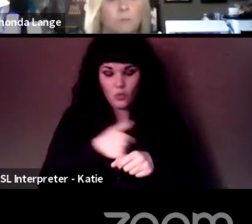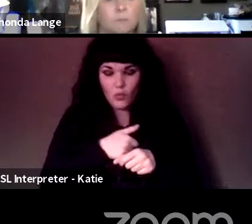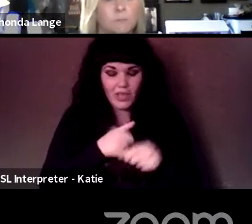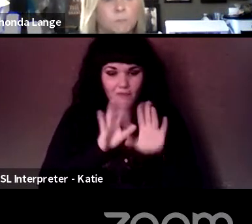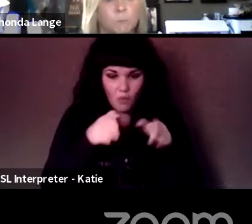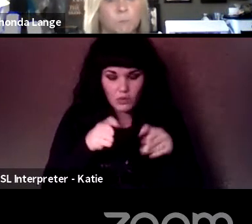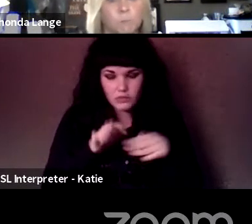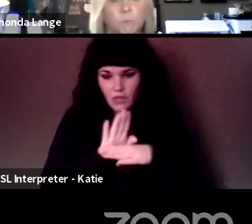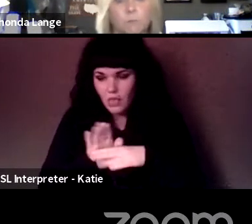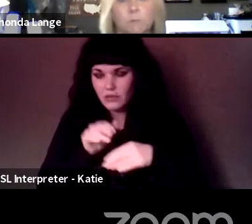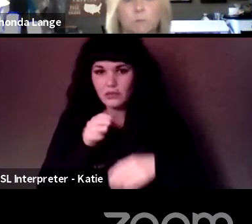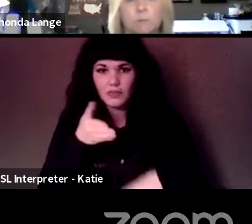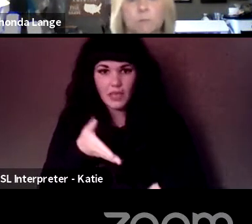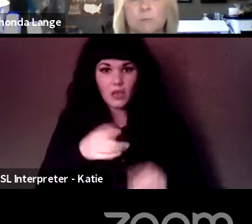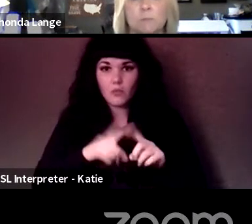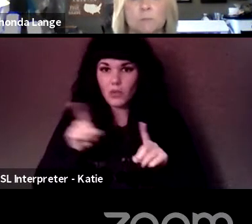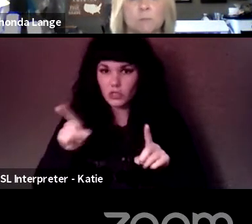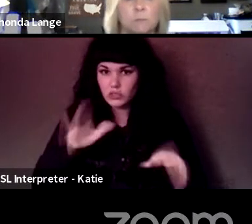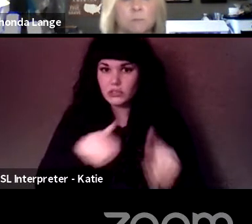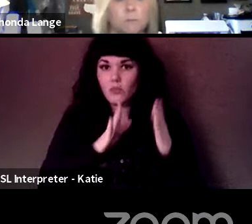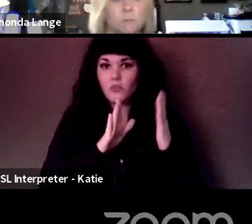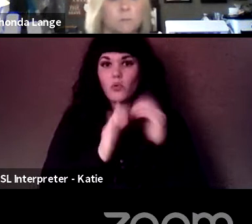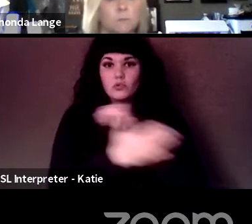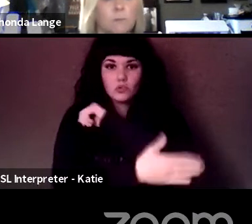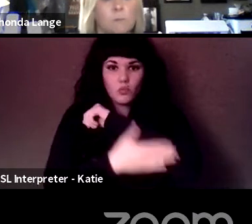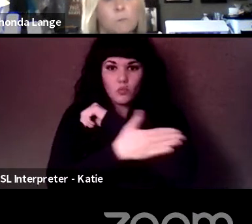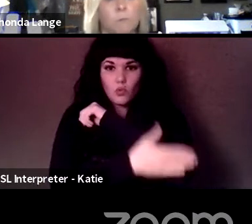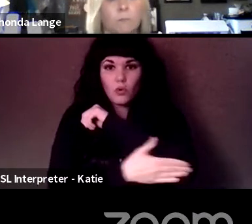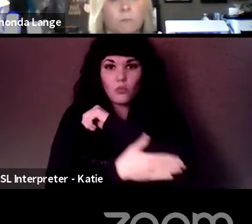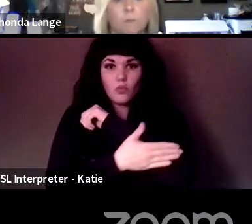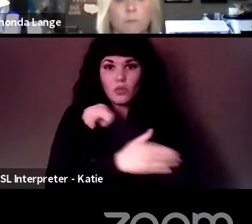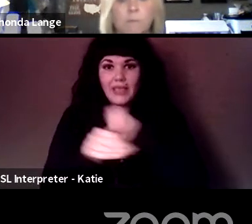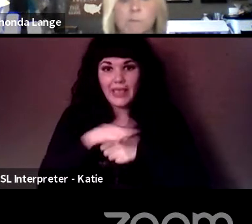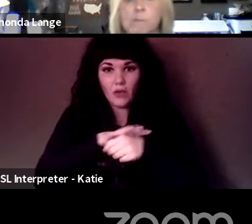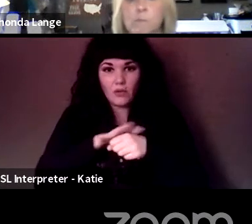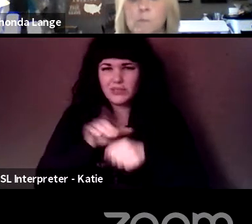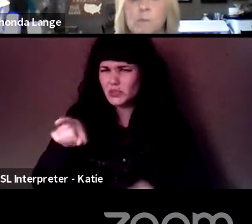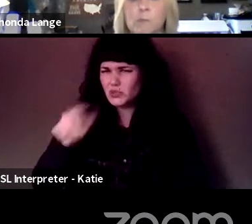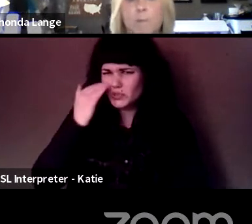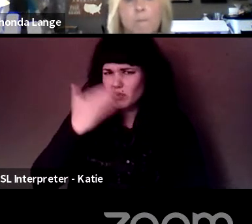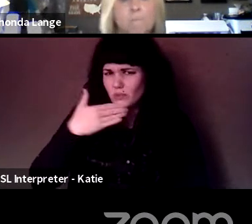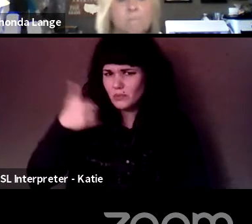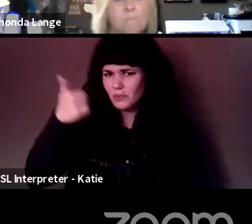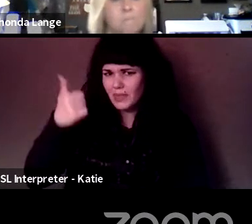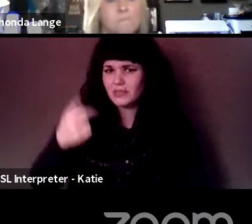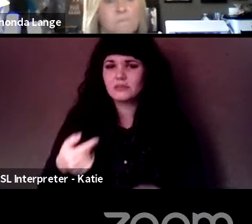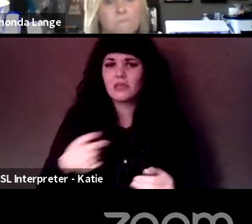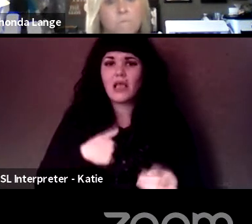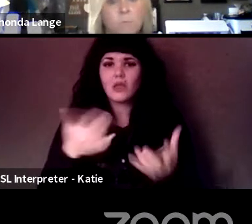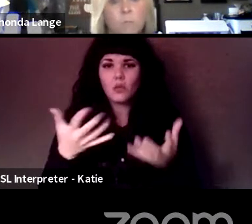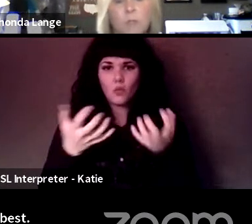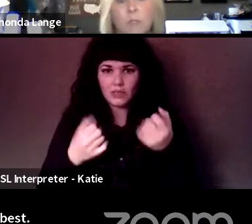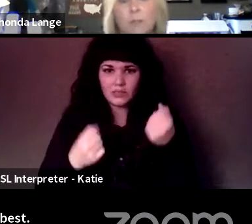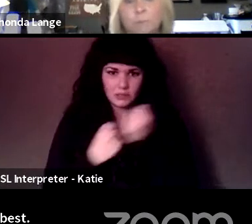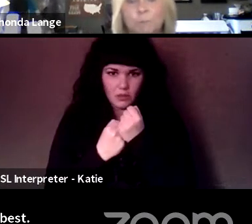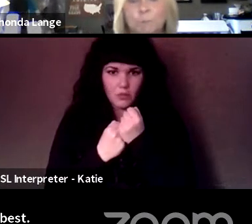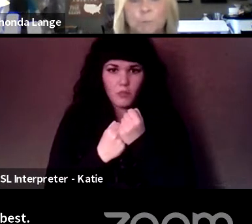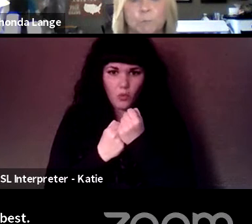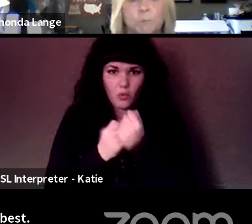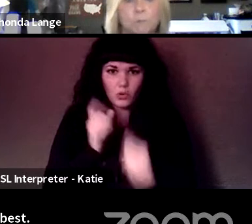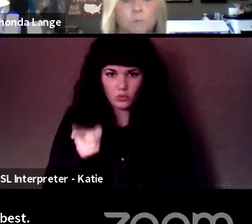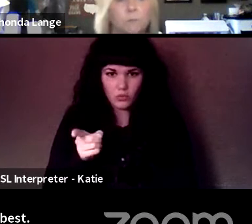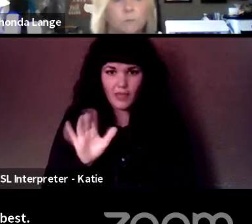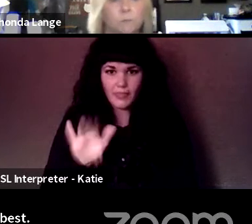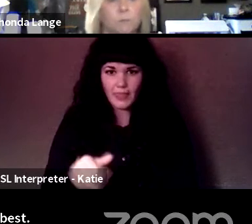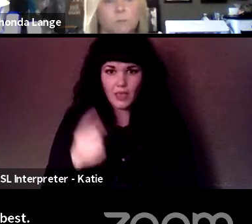the rural areas, which she knows best. So I wanted to support her on that item, and I'll leave numbers 1